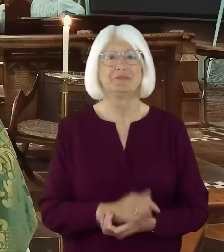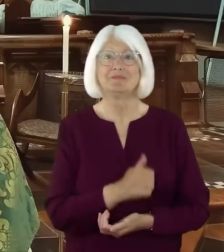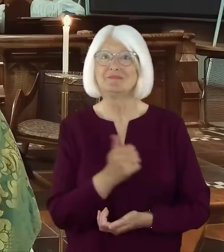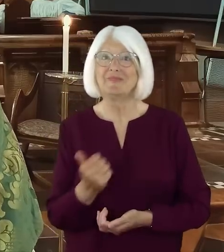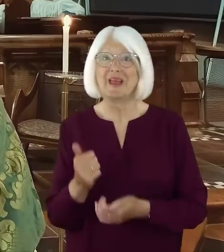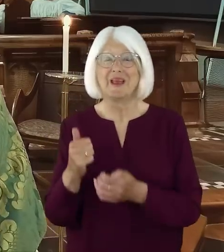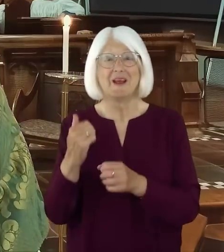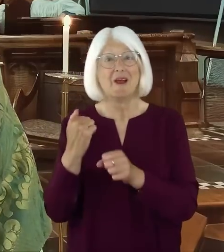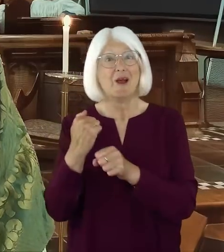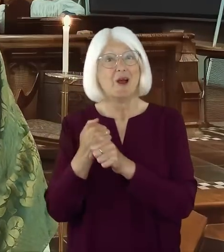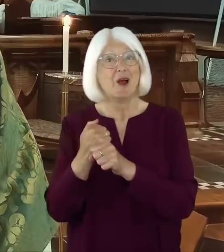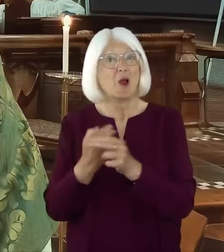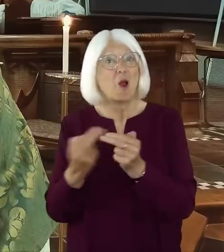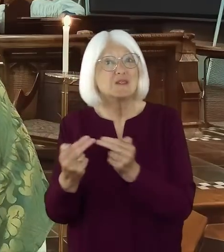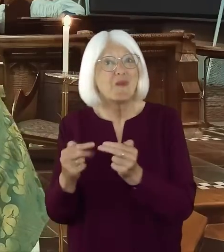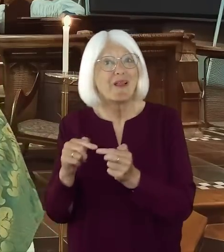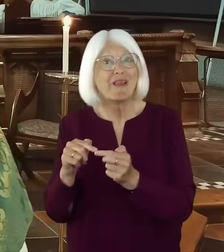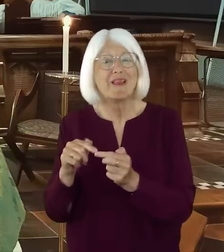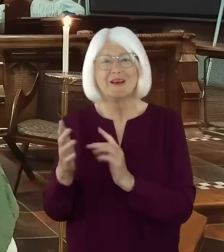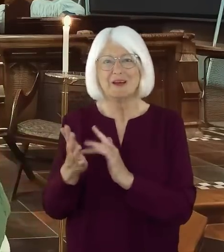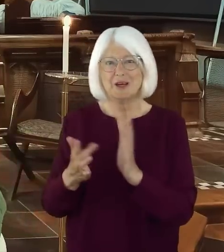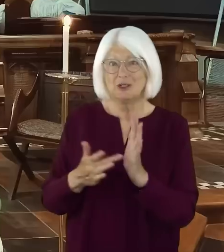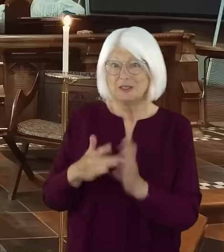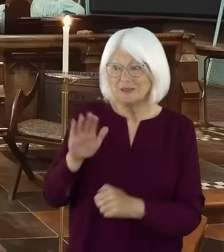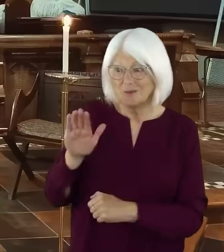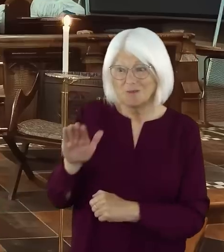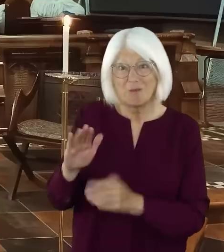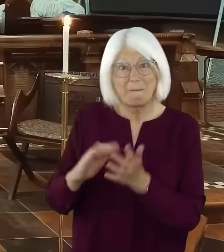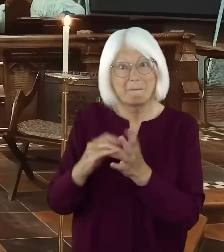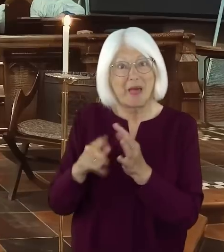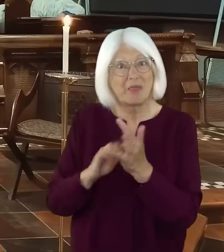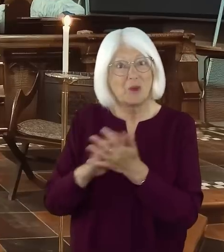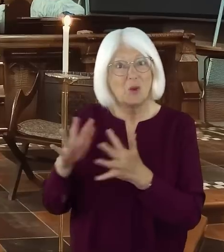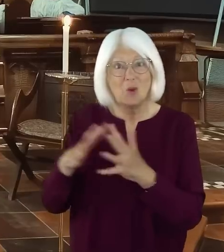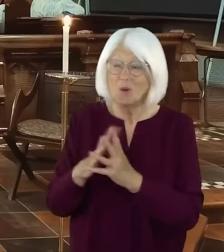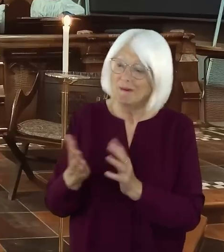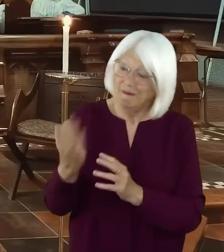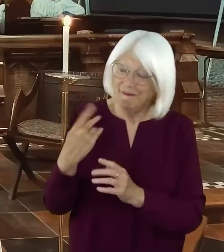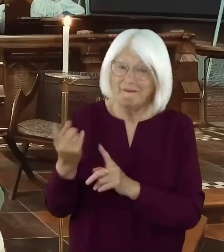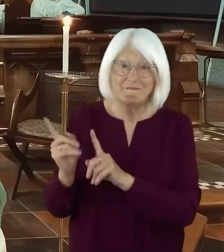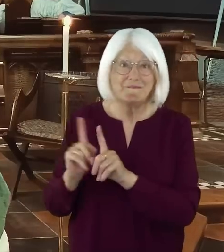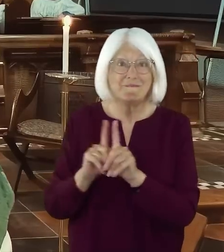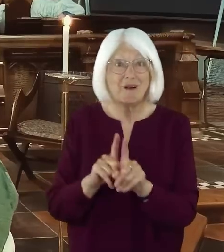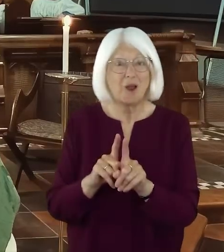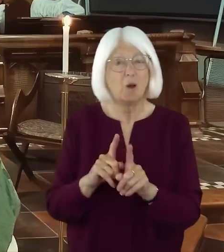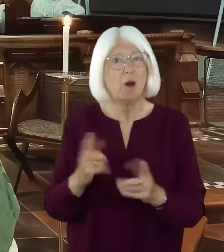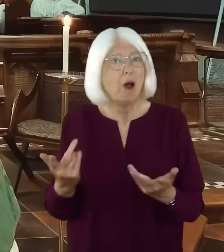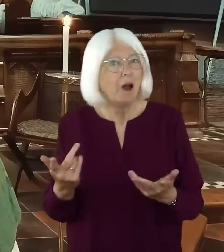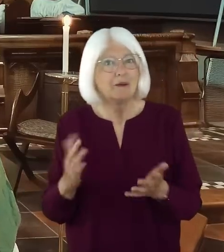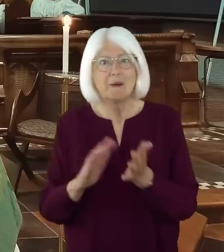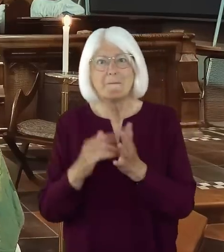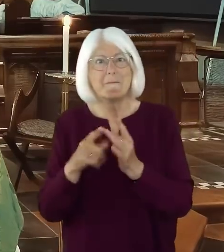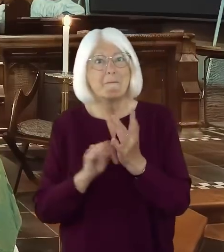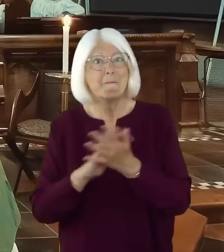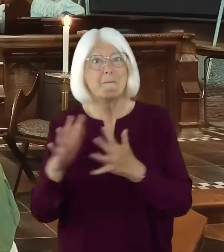And then in the gospel reading from Matthew, we heard of Jesus calling Matthew to follow me. And Matthew, we